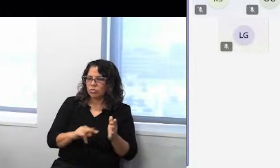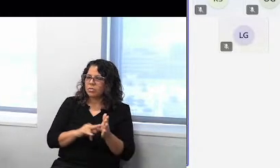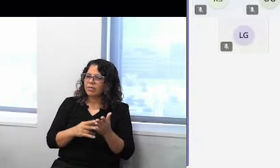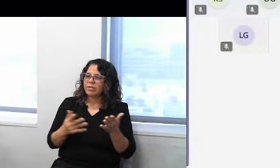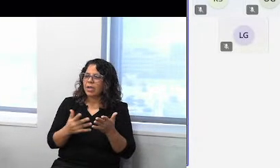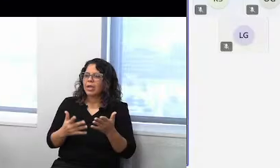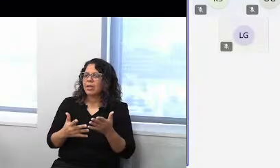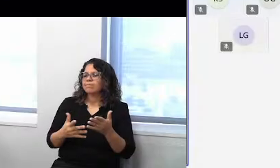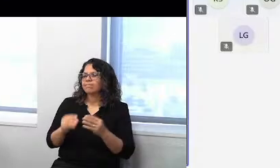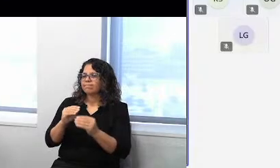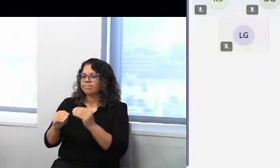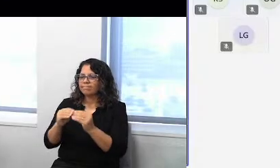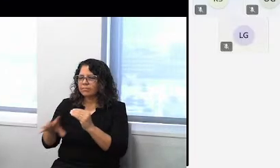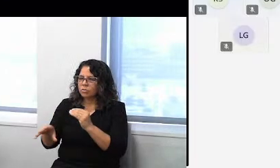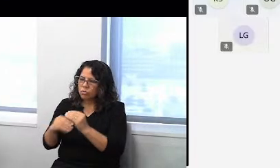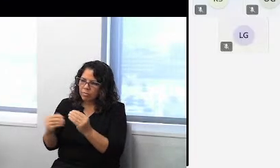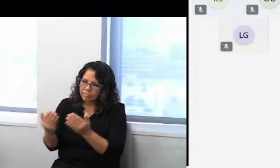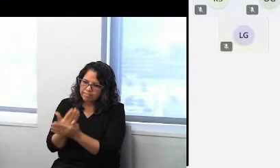Okay.